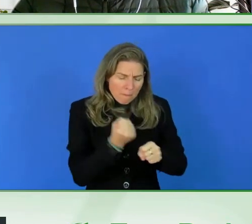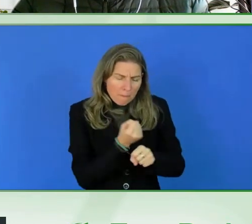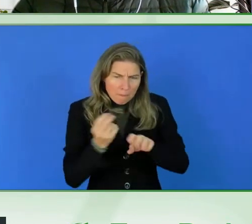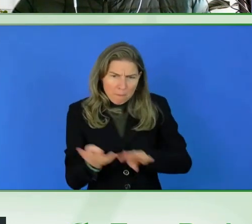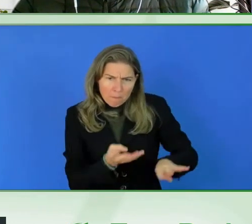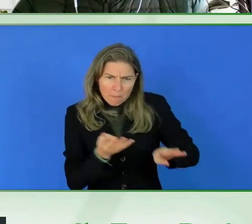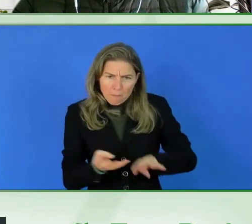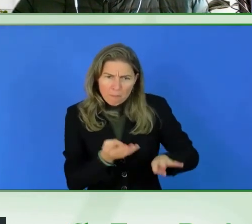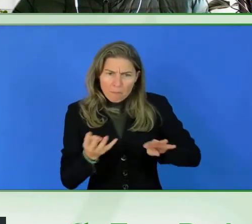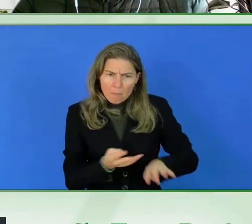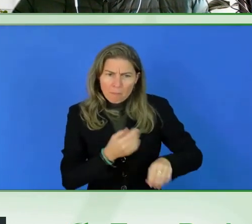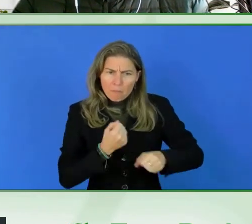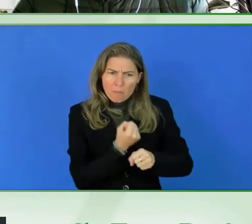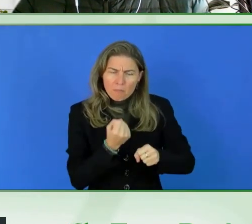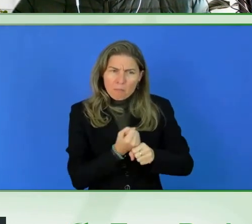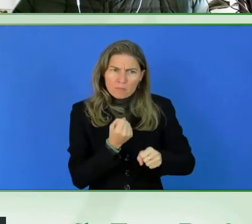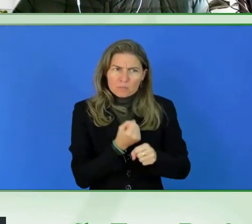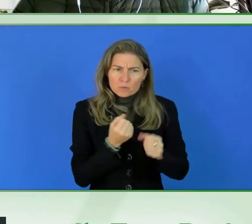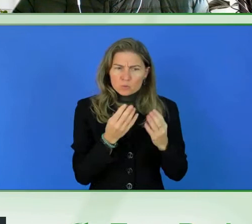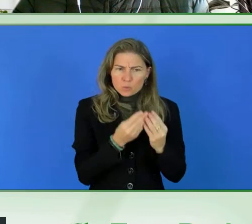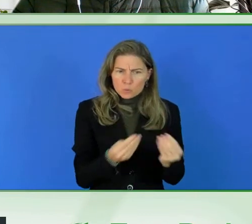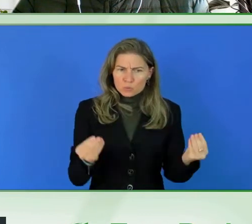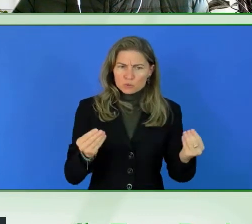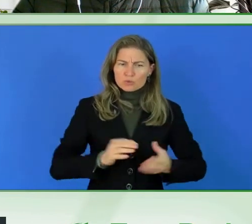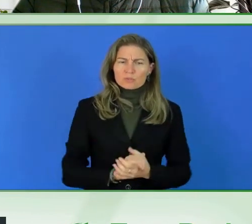Next slide, please.